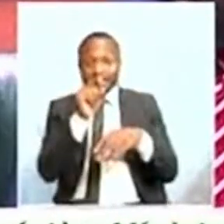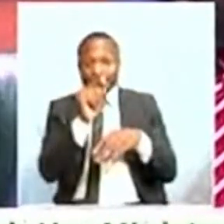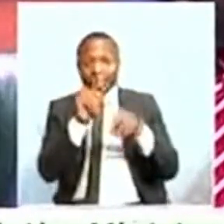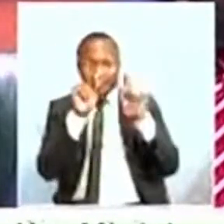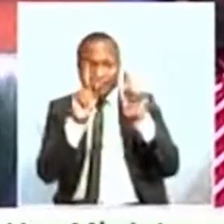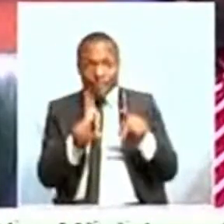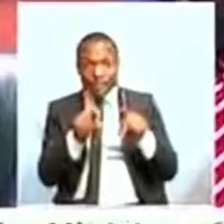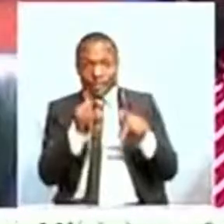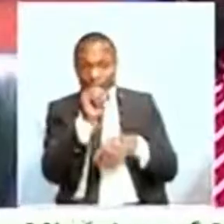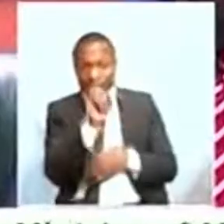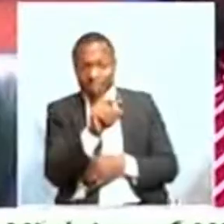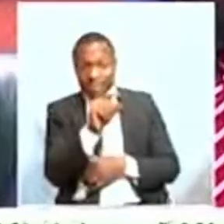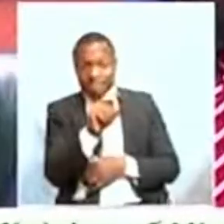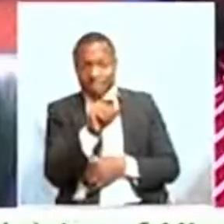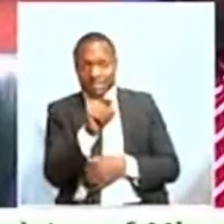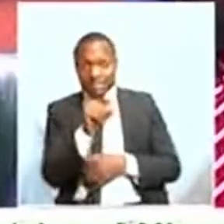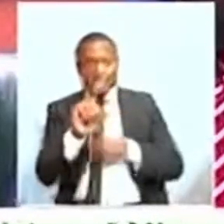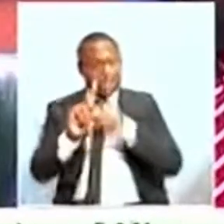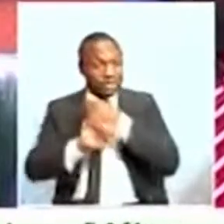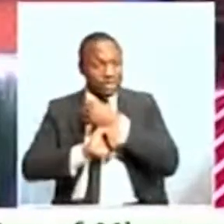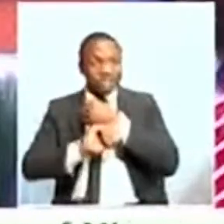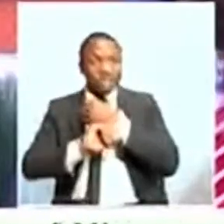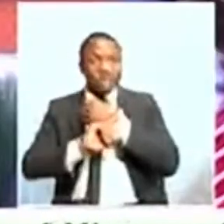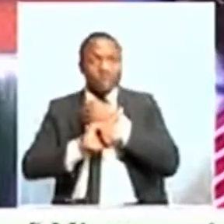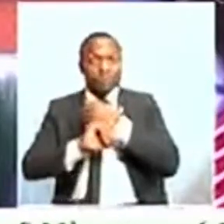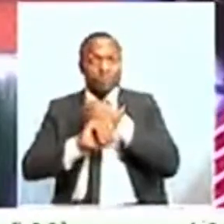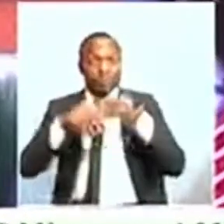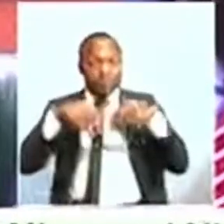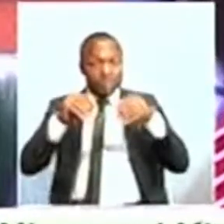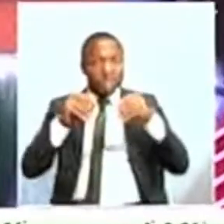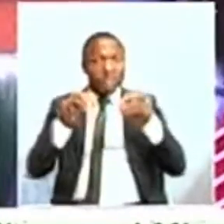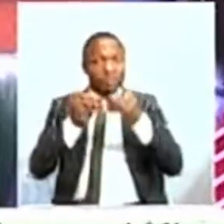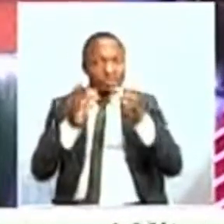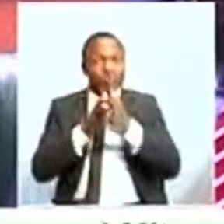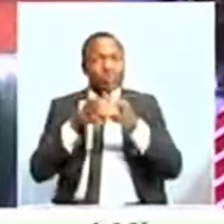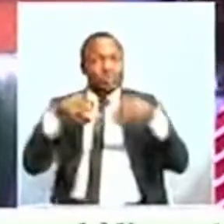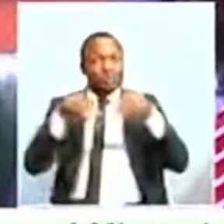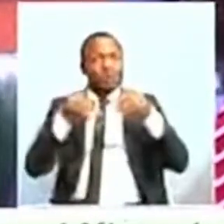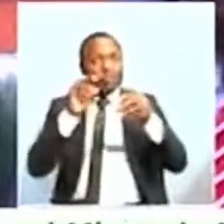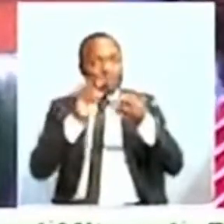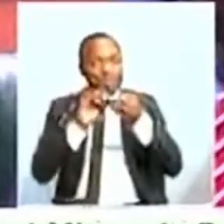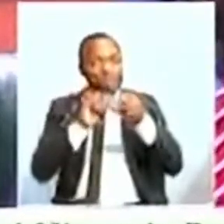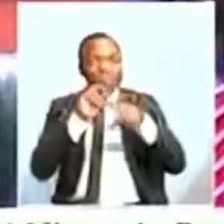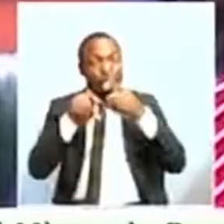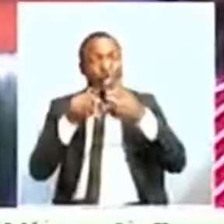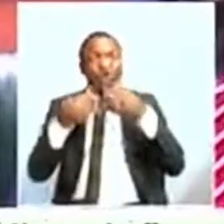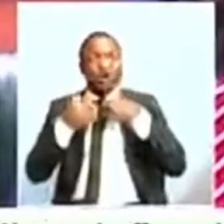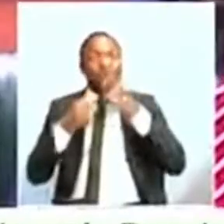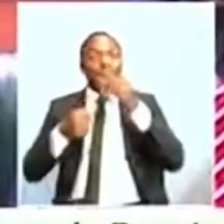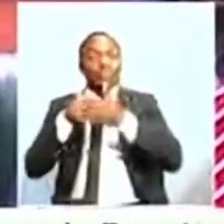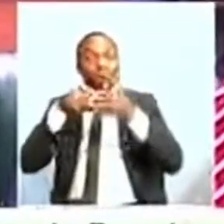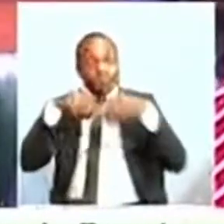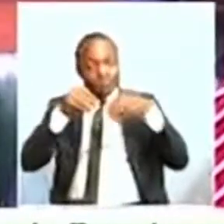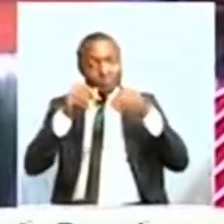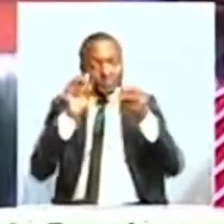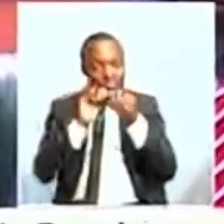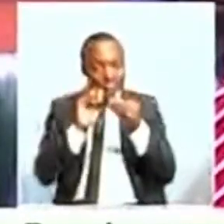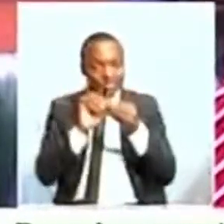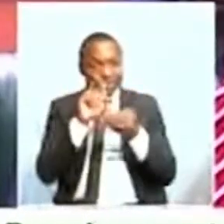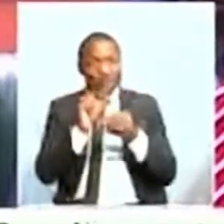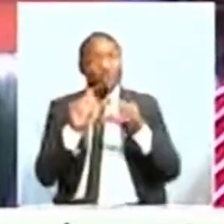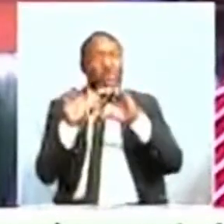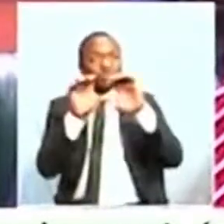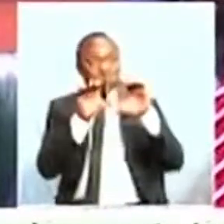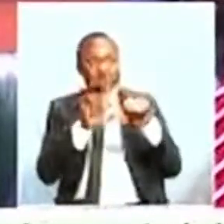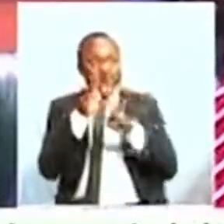on the street that is selling vitumbua will sell more. The people that have shops will sell more. Those that are